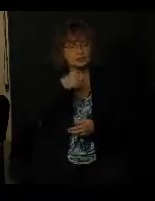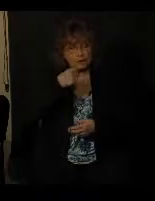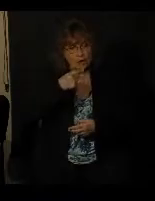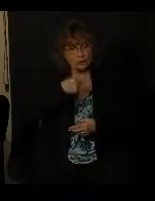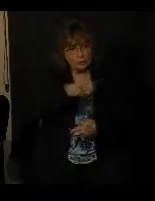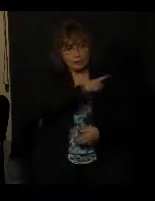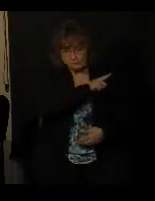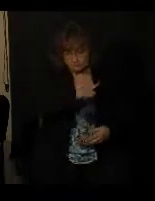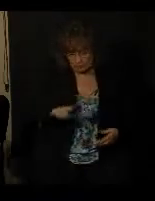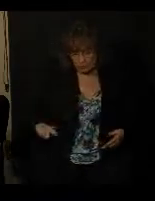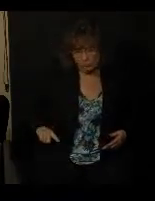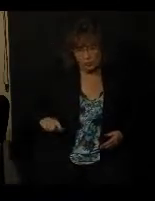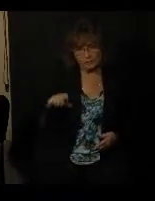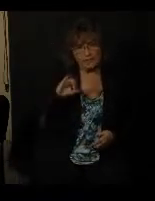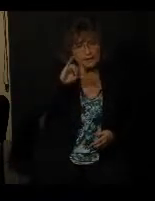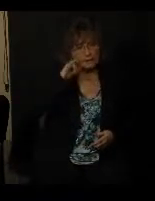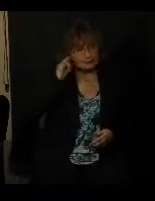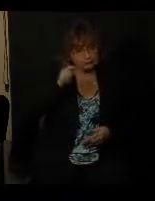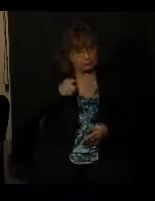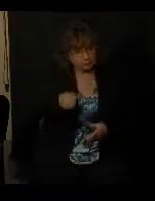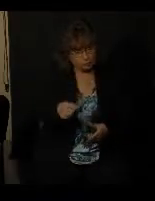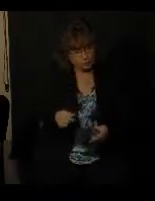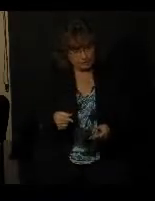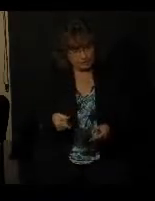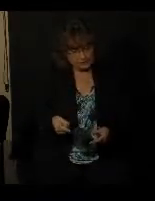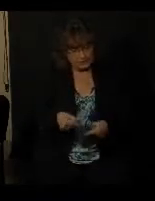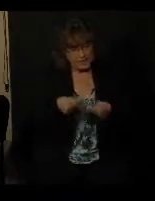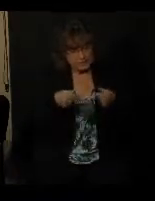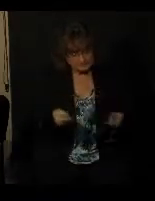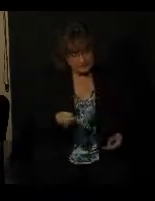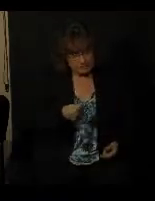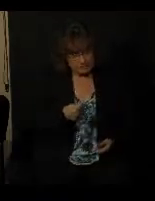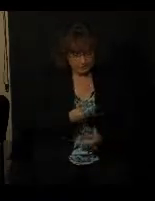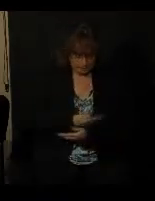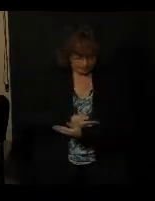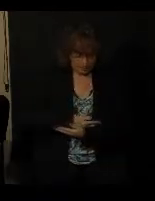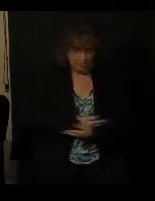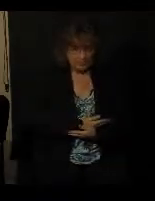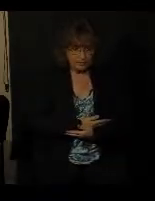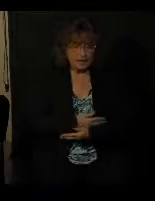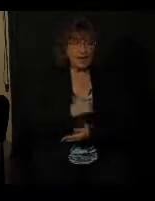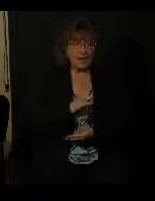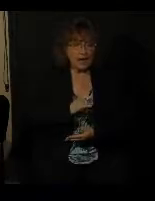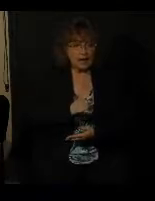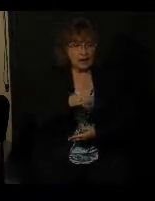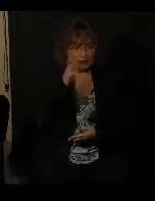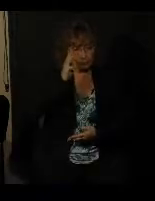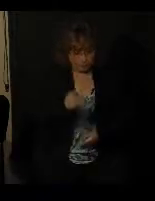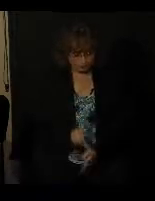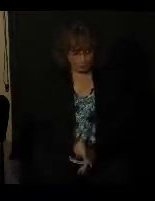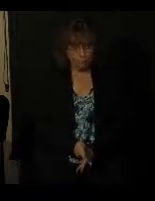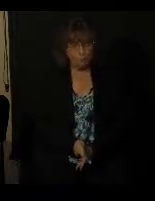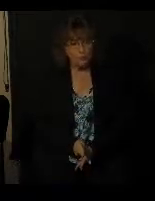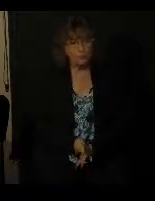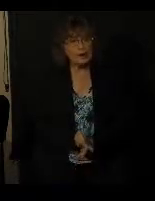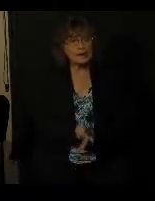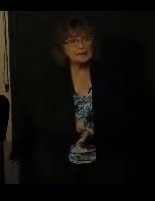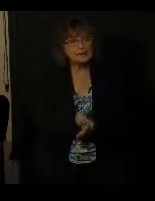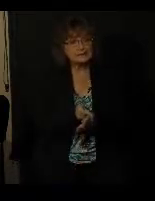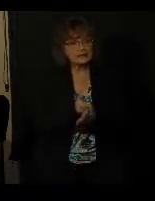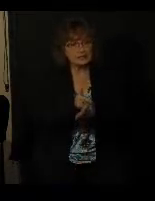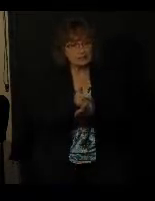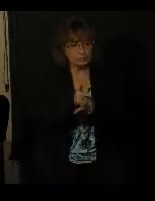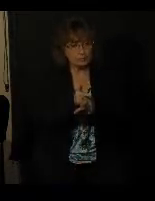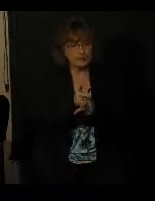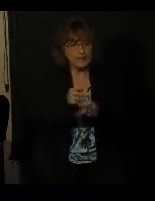The Lord said through and to his prophet, here Isaiah, the man Isaiah, to Israel the following. Now listen,